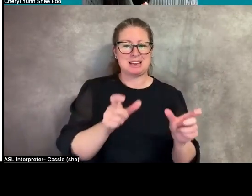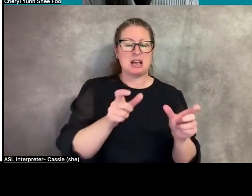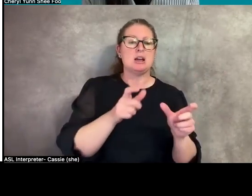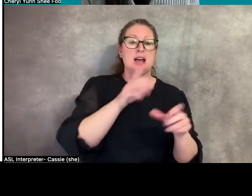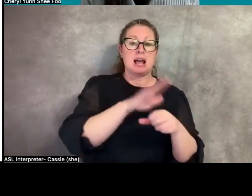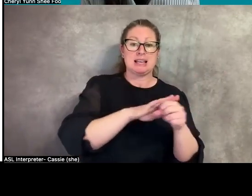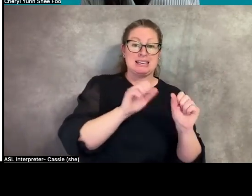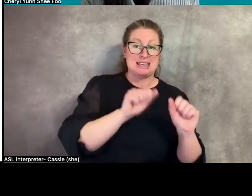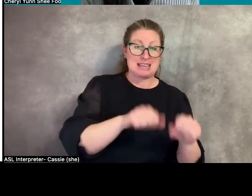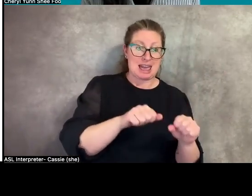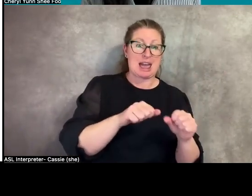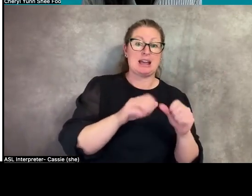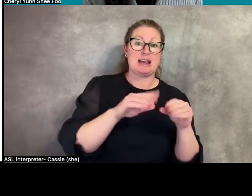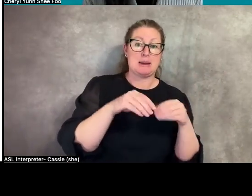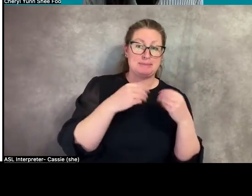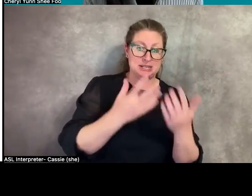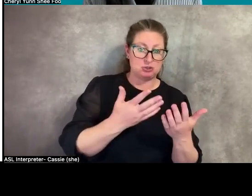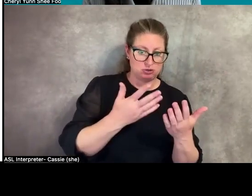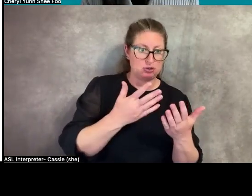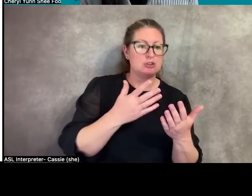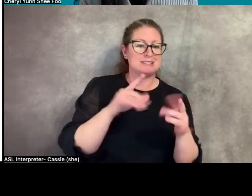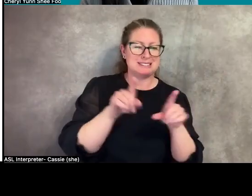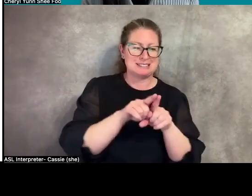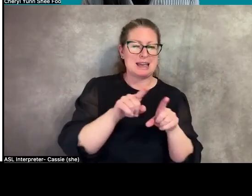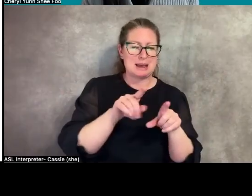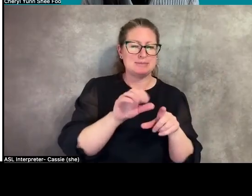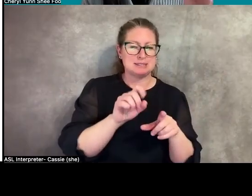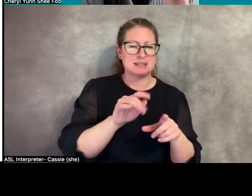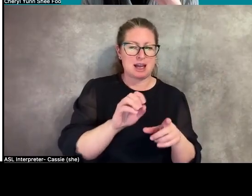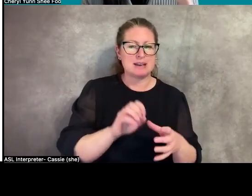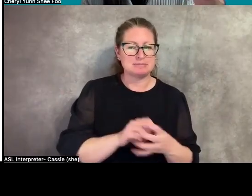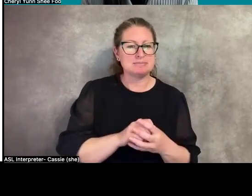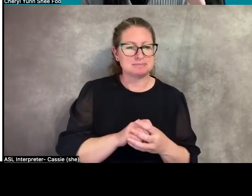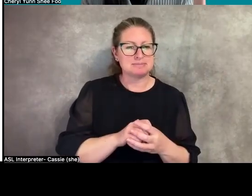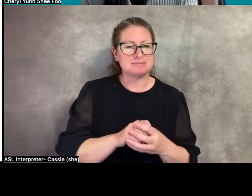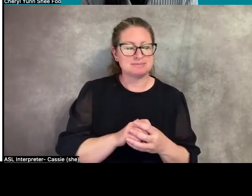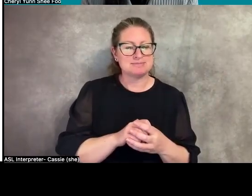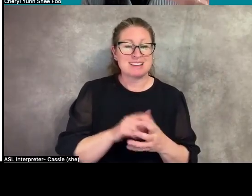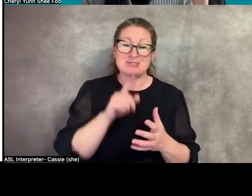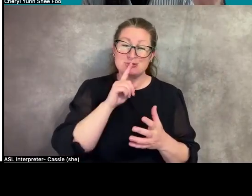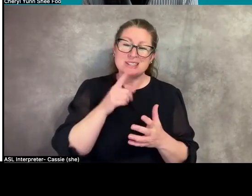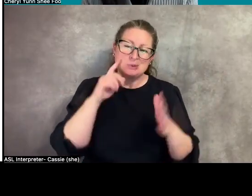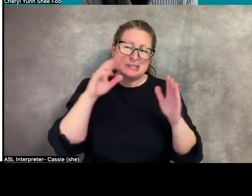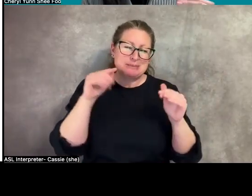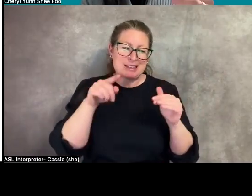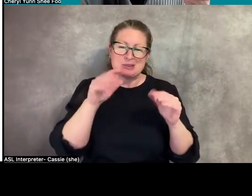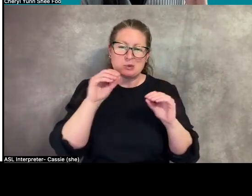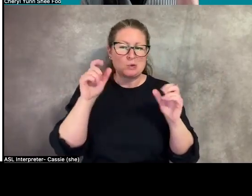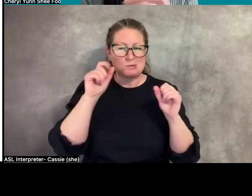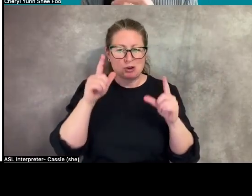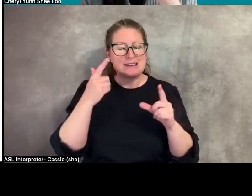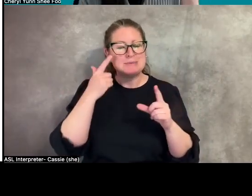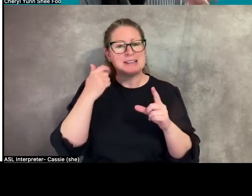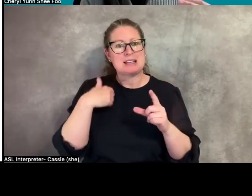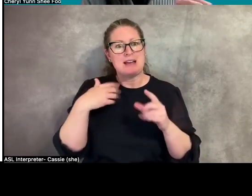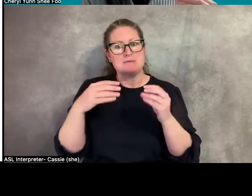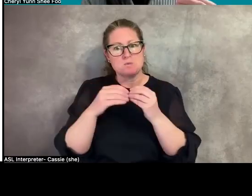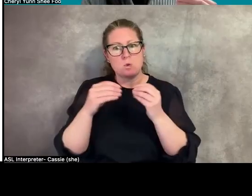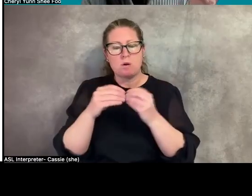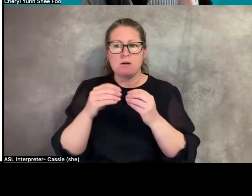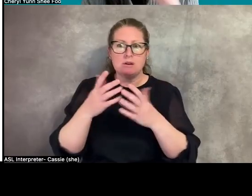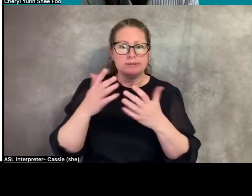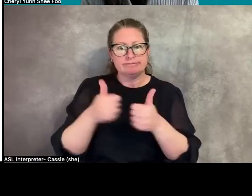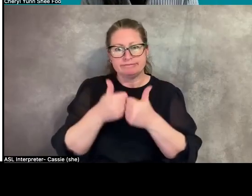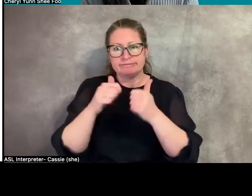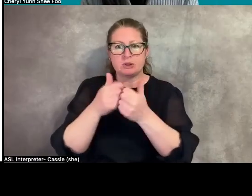on site. And no surprise, because of the additional regulation hoops for